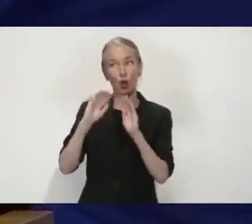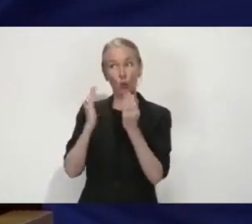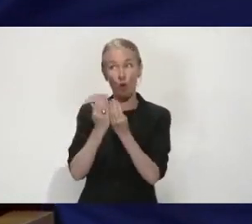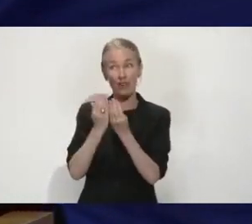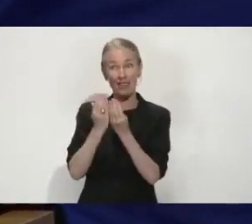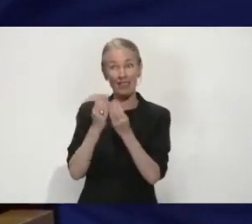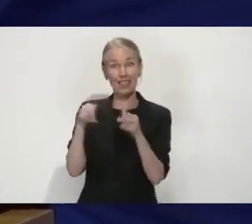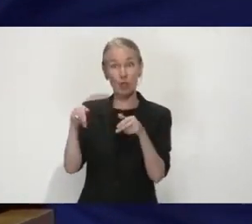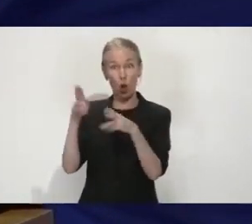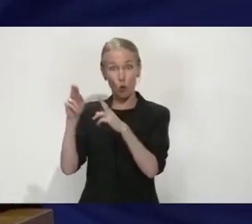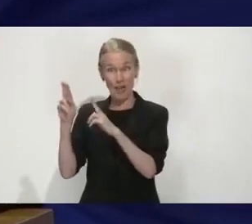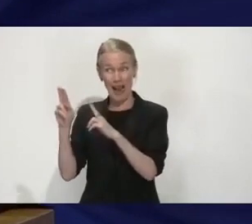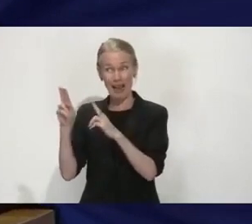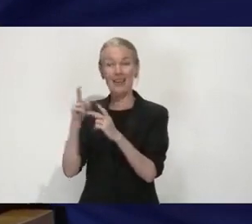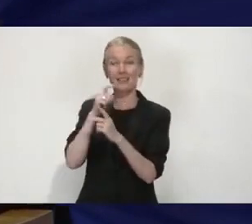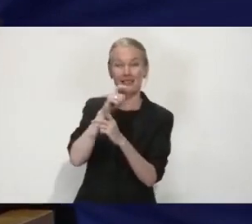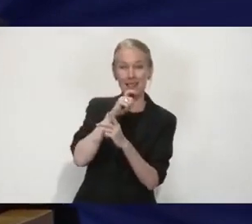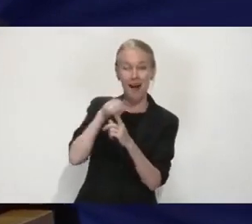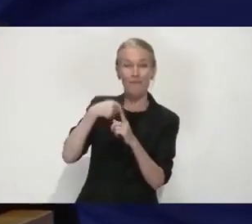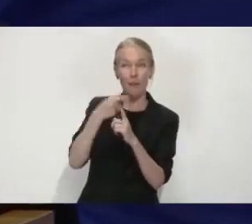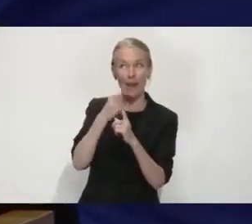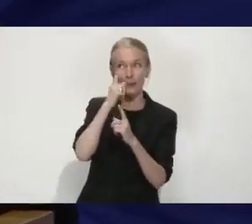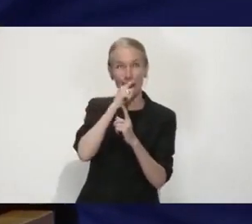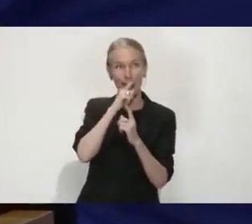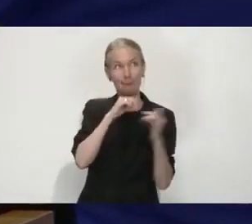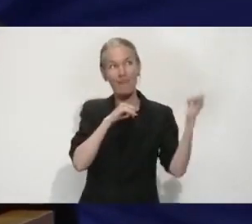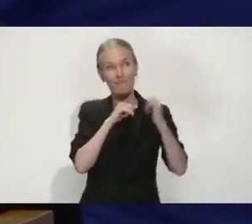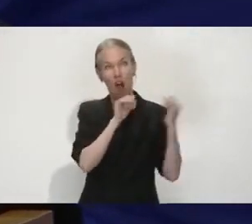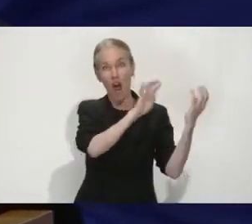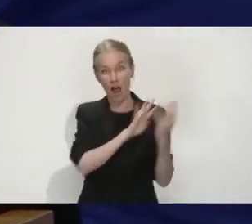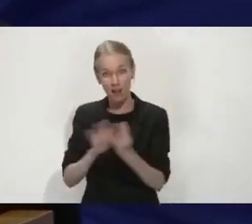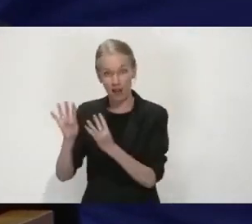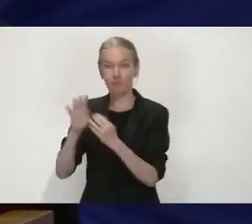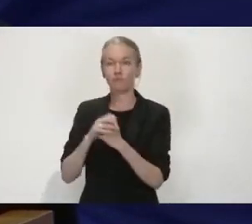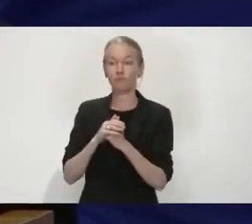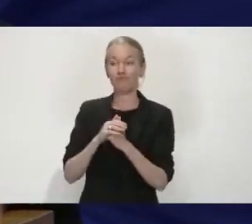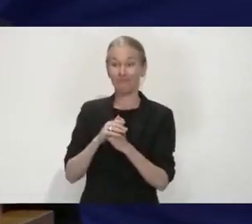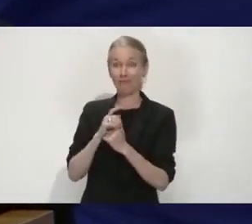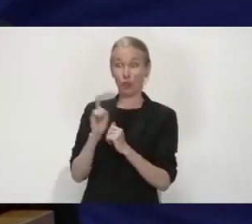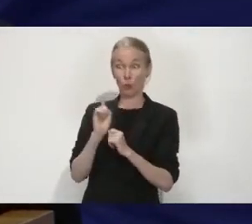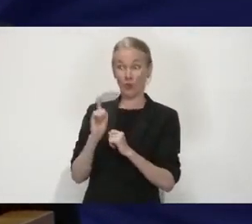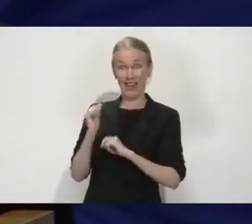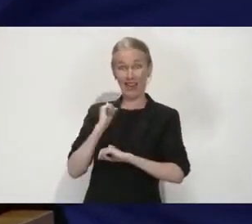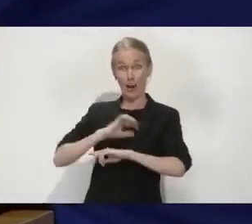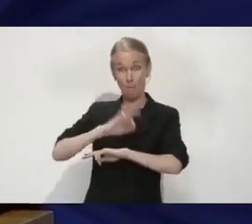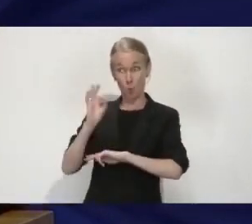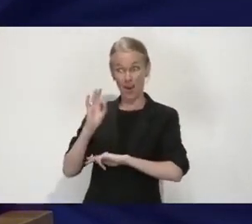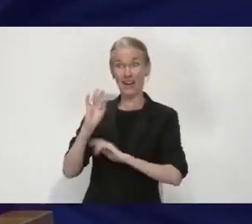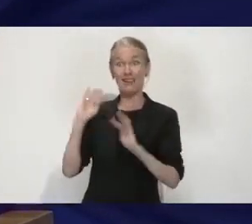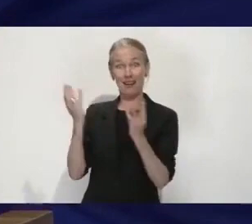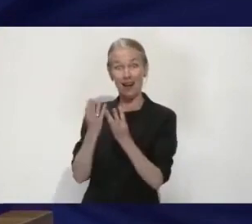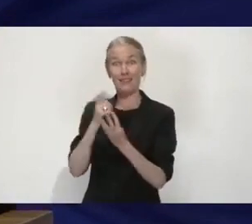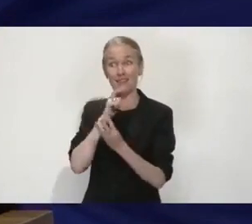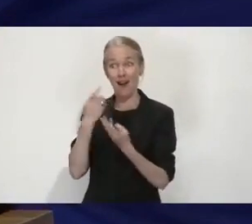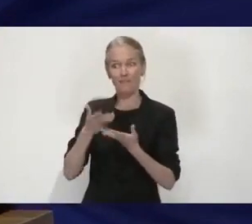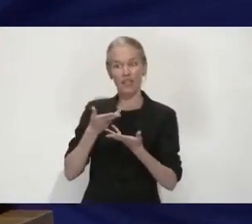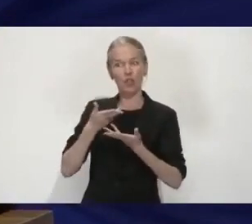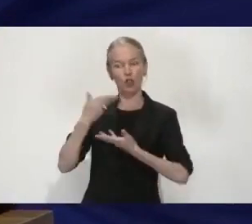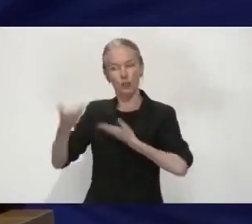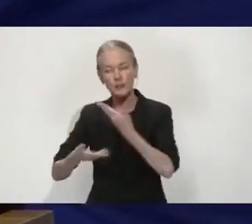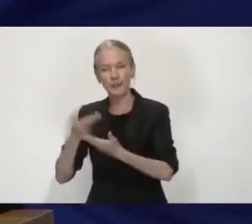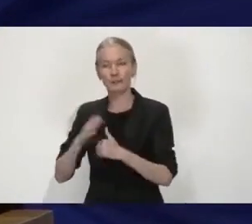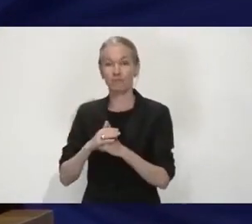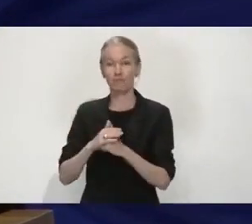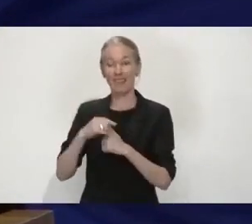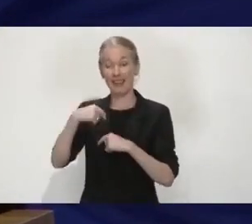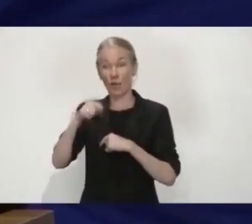we had a conversation with the team this morning around and have a further meeting lined up this week about what impacts